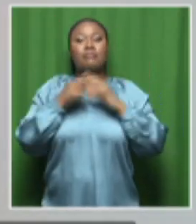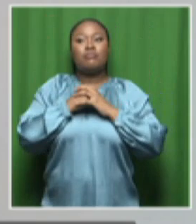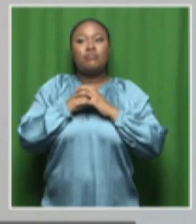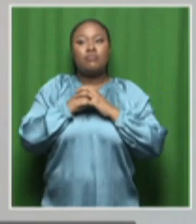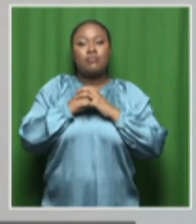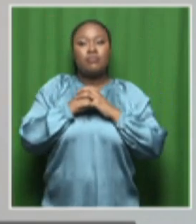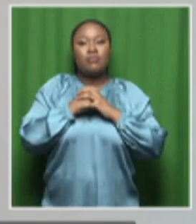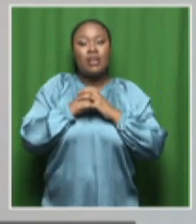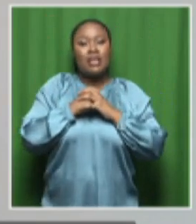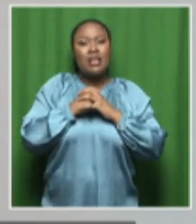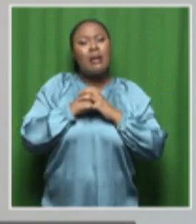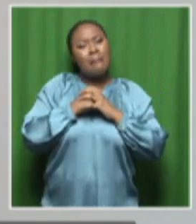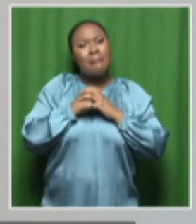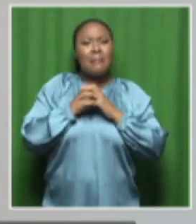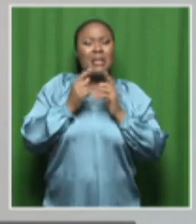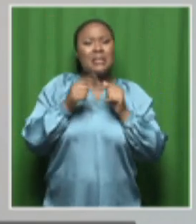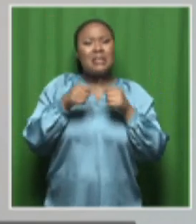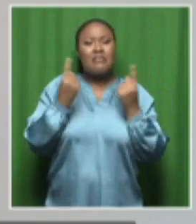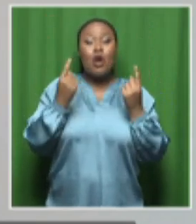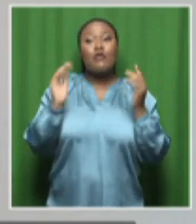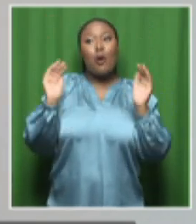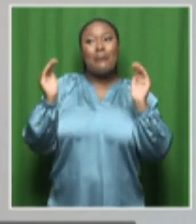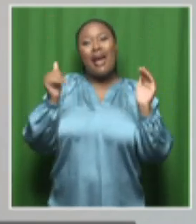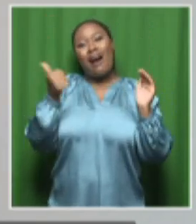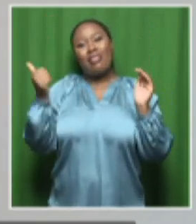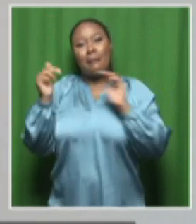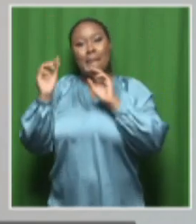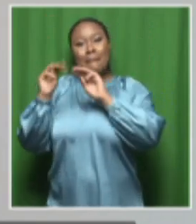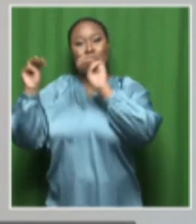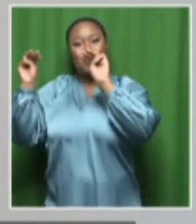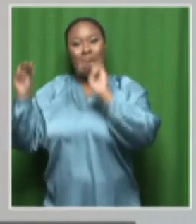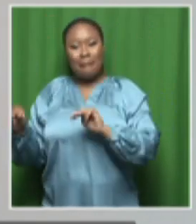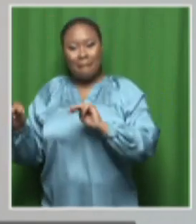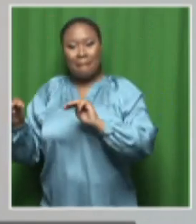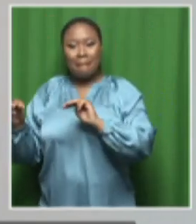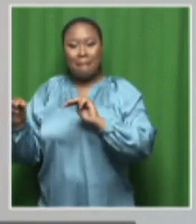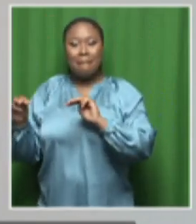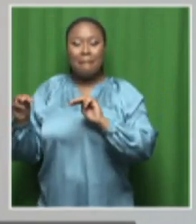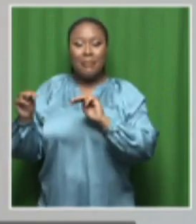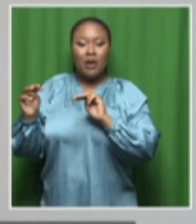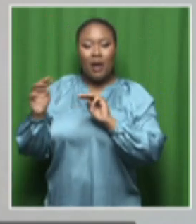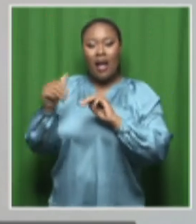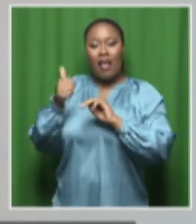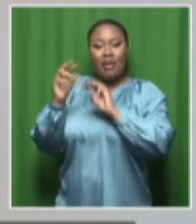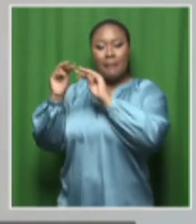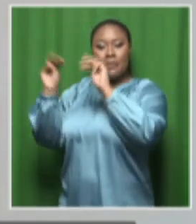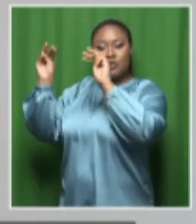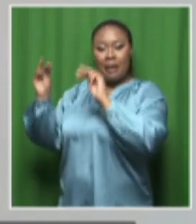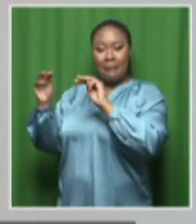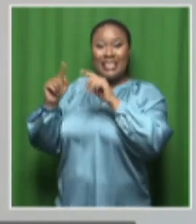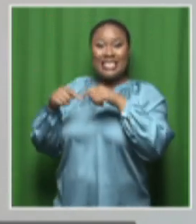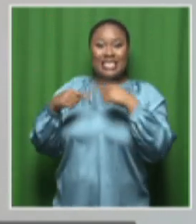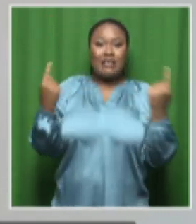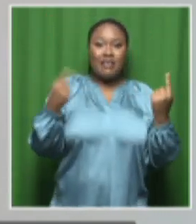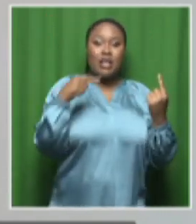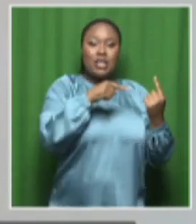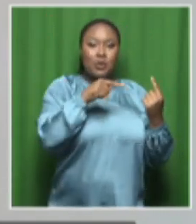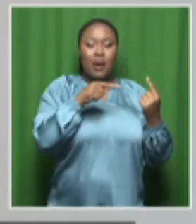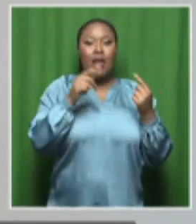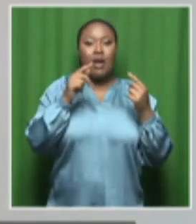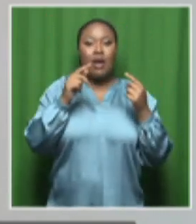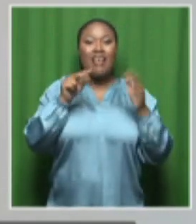in a very different museum, as you can call it, to many other traditional museums. It's actually an